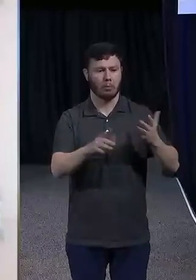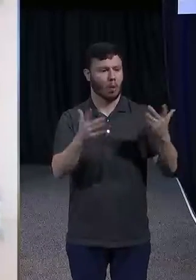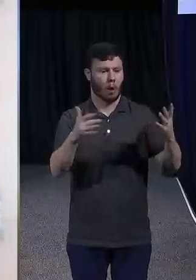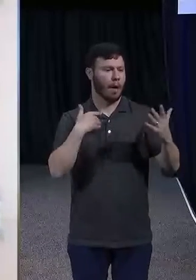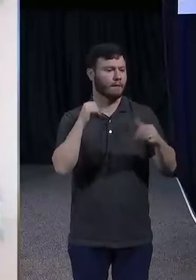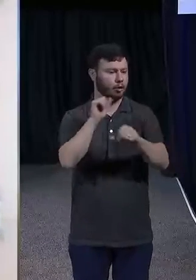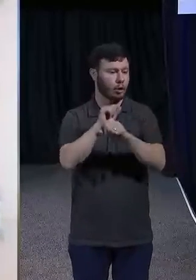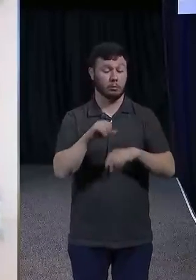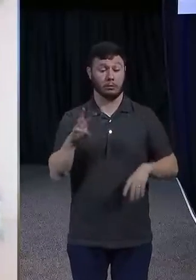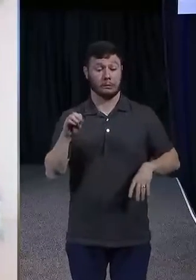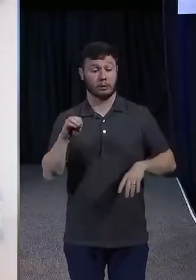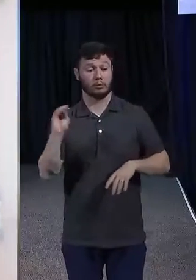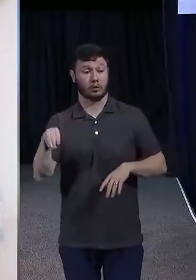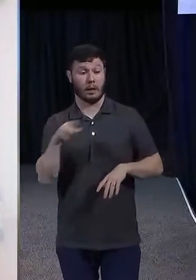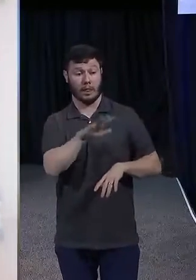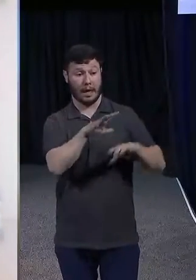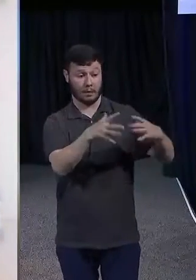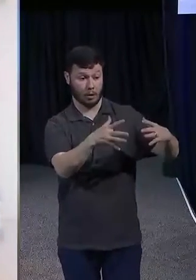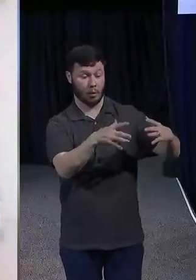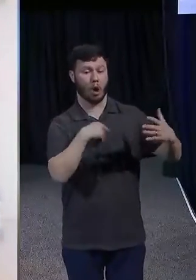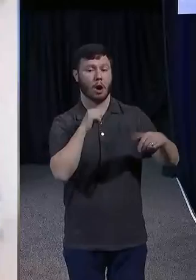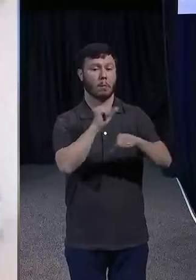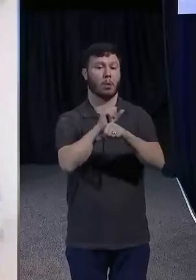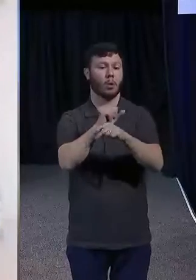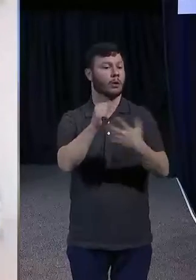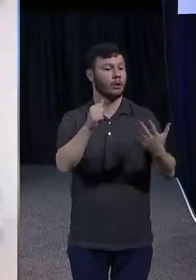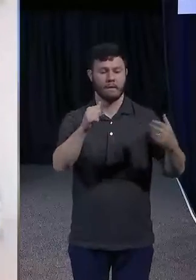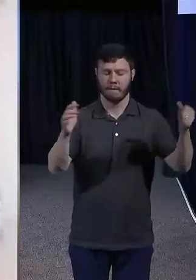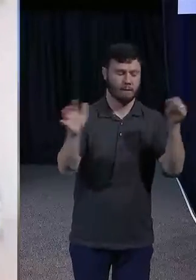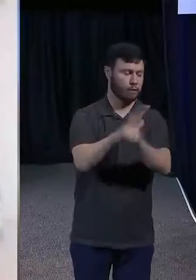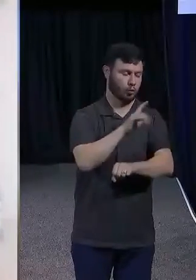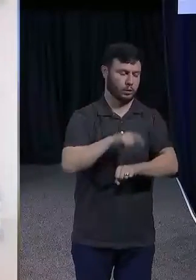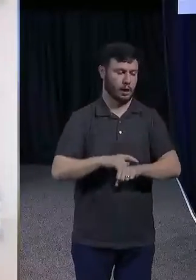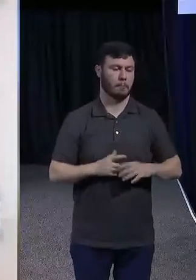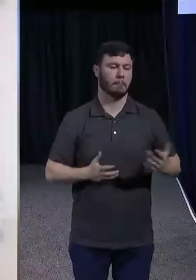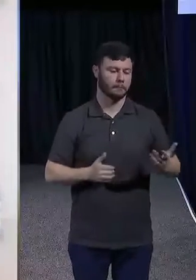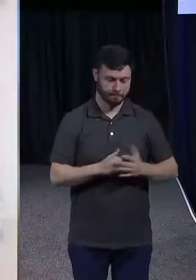and 60% of them are employed full-time.